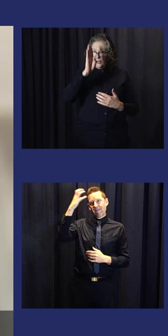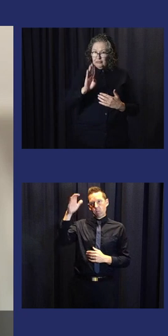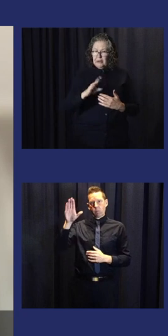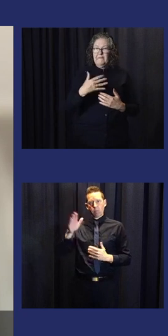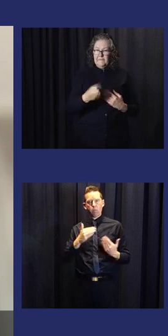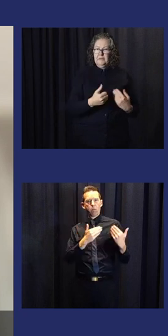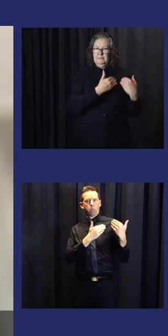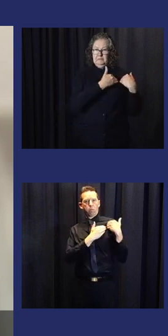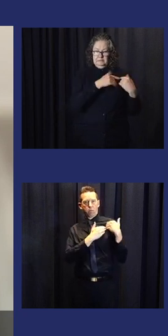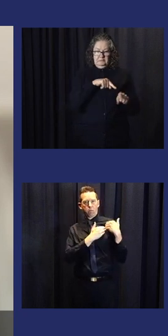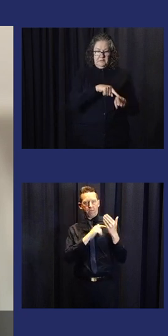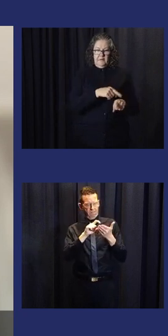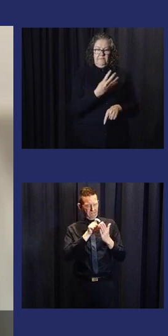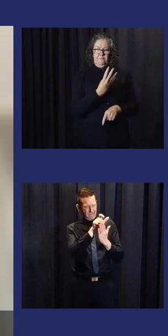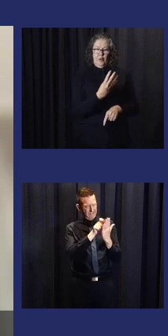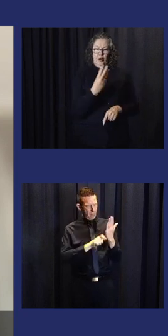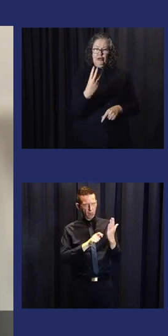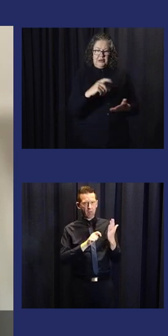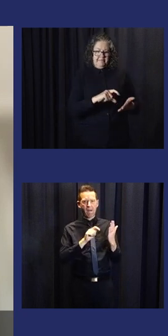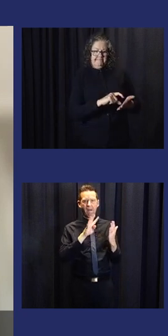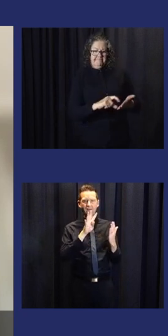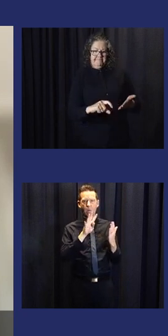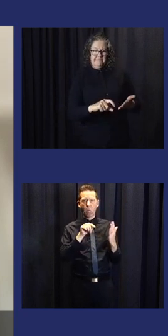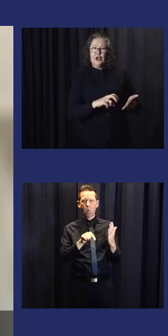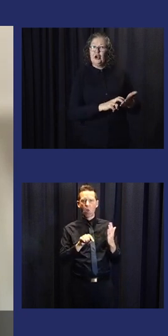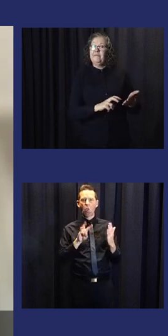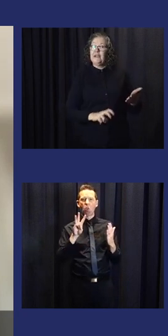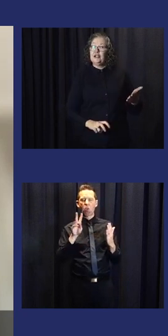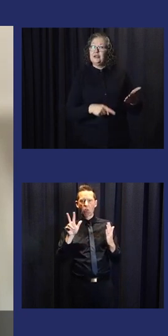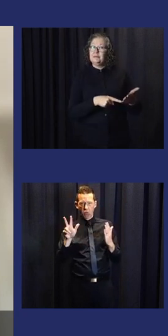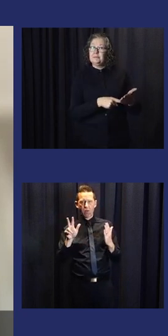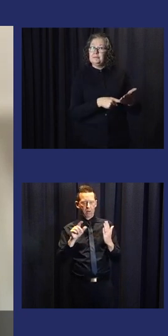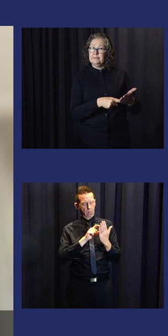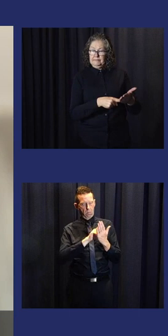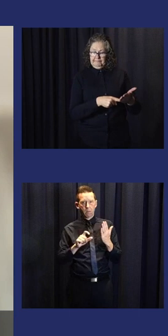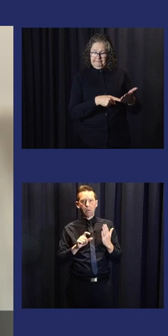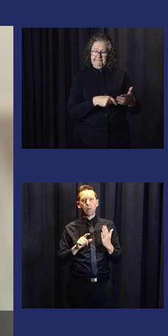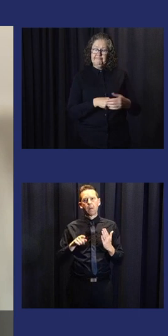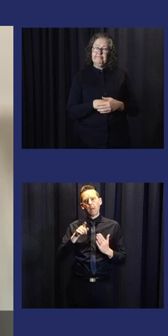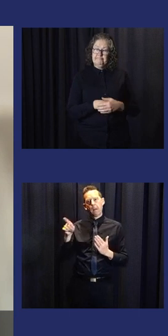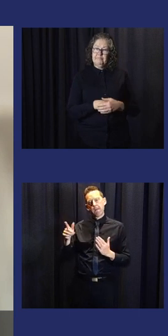under Section 4.3 of the Convention that they should